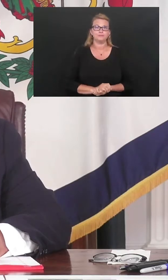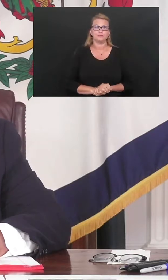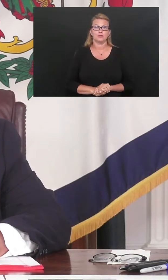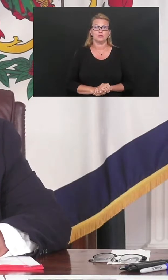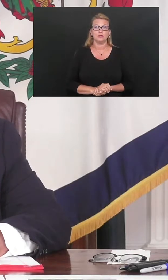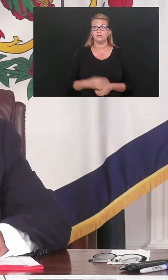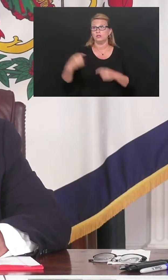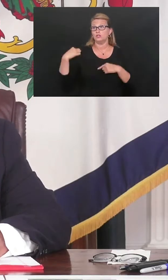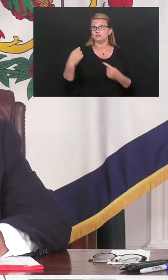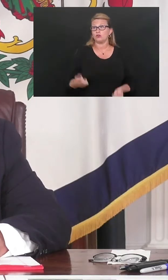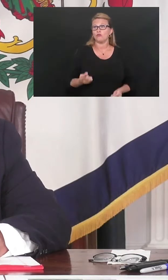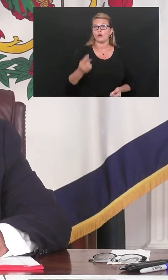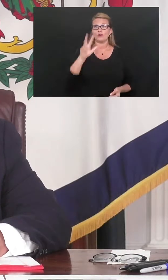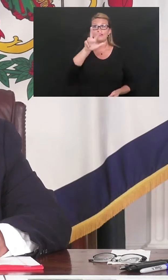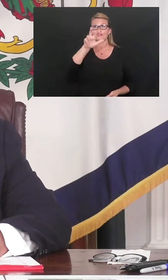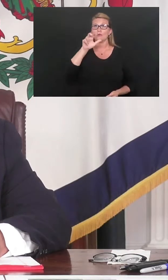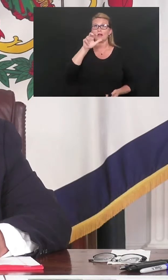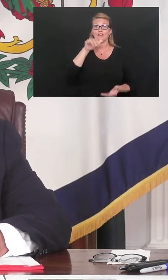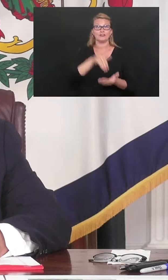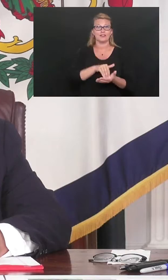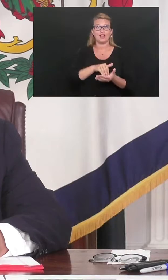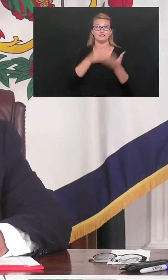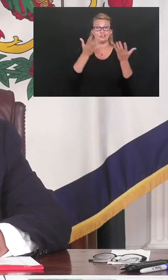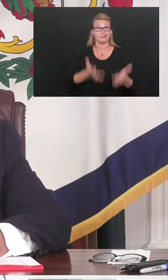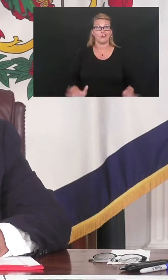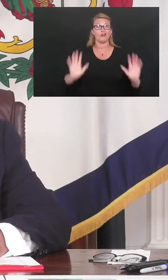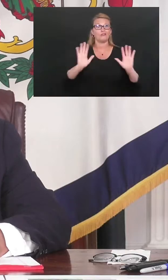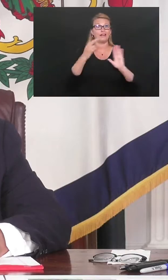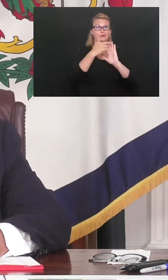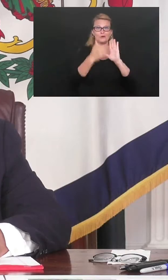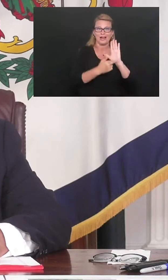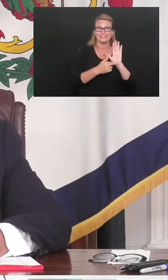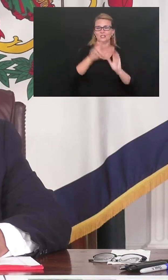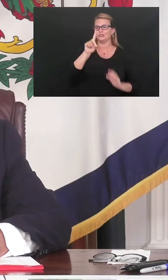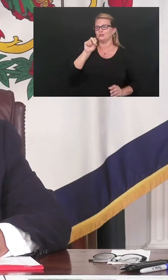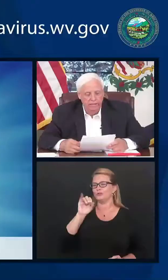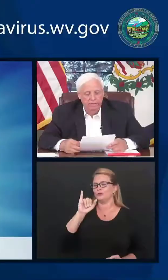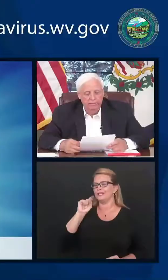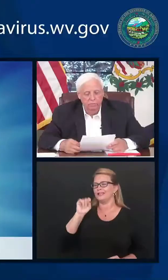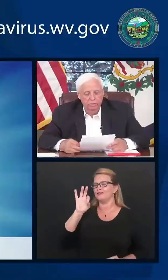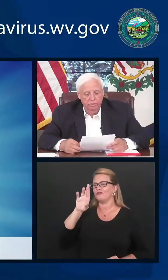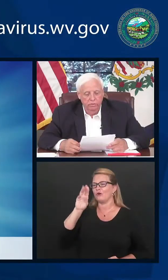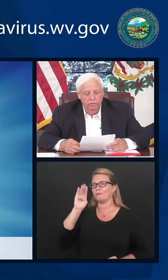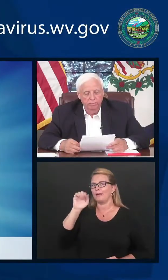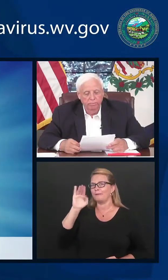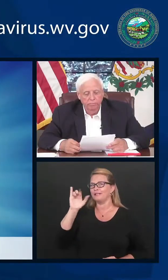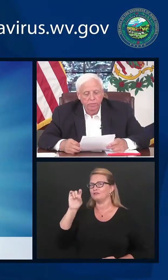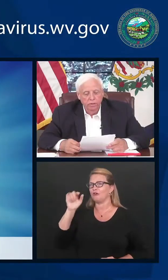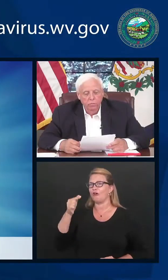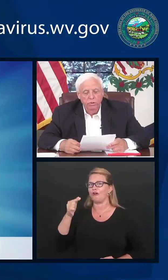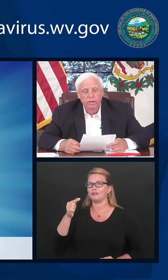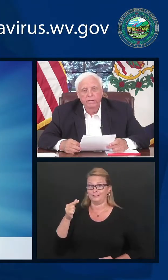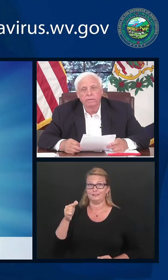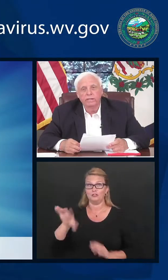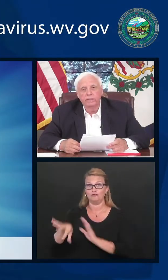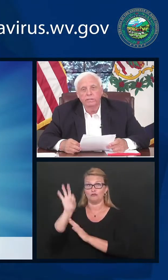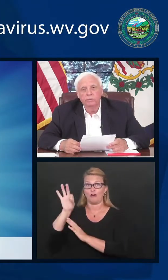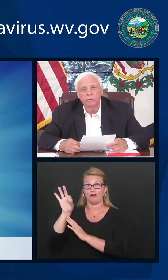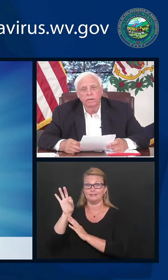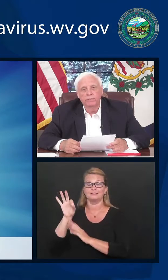far, we've had 300,000 that have registered for the Do It for Baby Dog Sweepstakes that we're doing. We'll